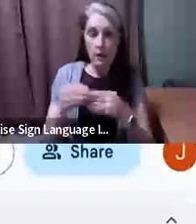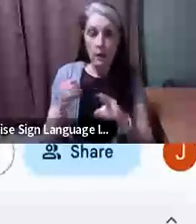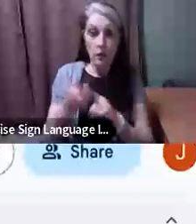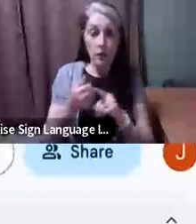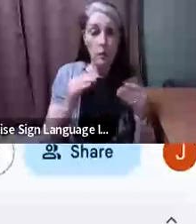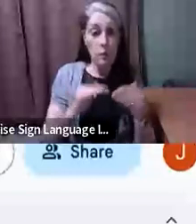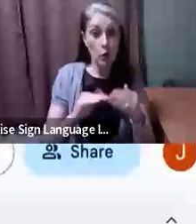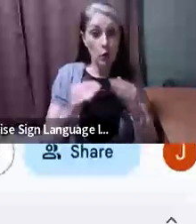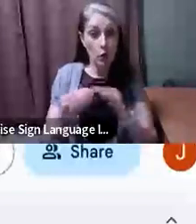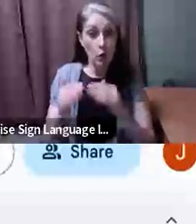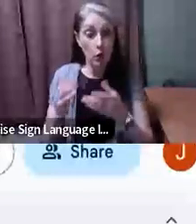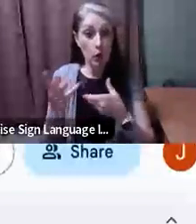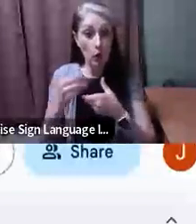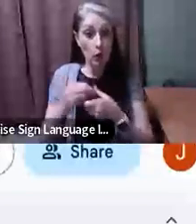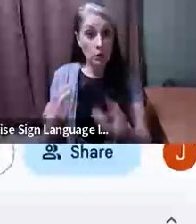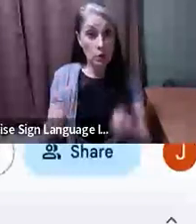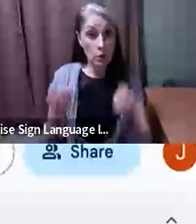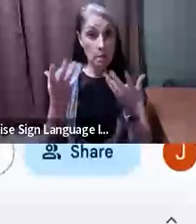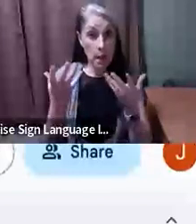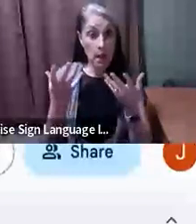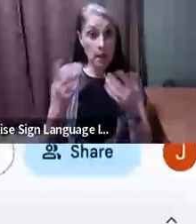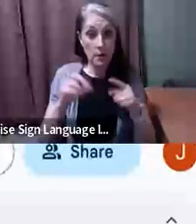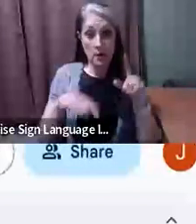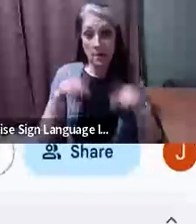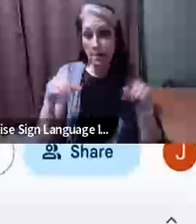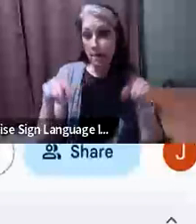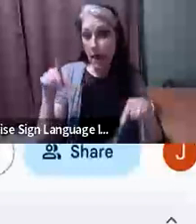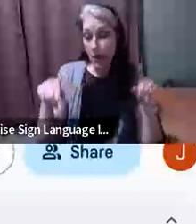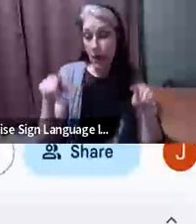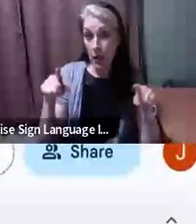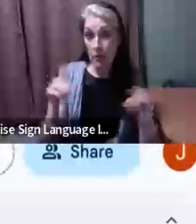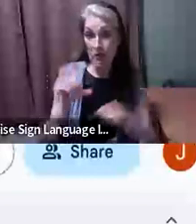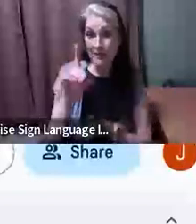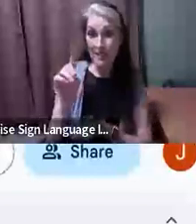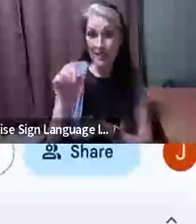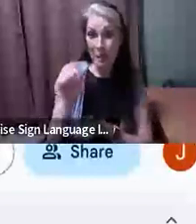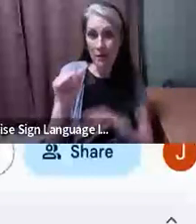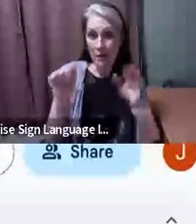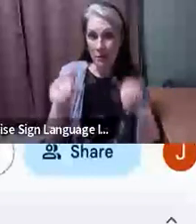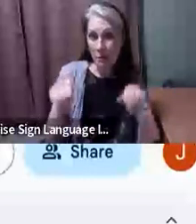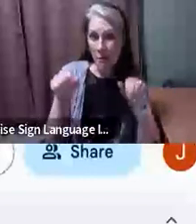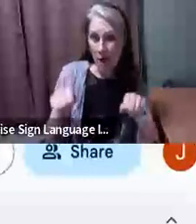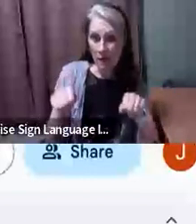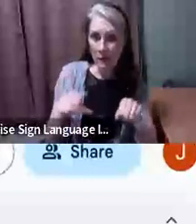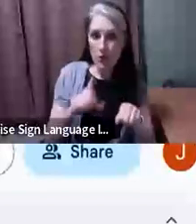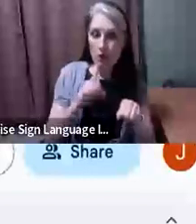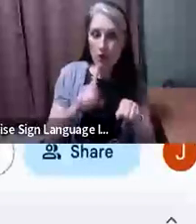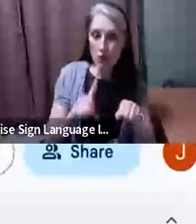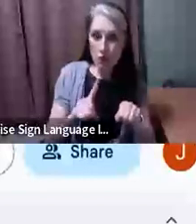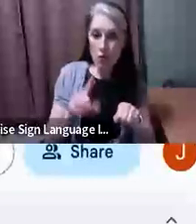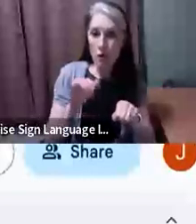community, including as many of the various disabilities as possible, and really taking that